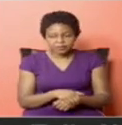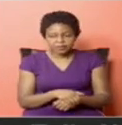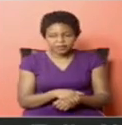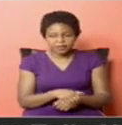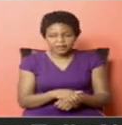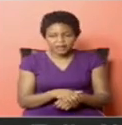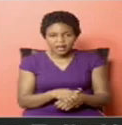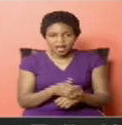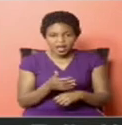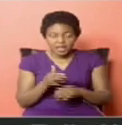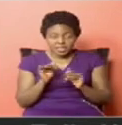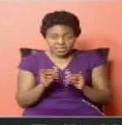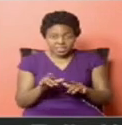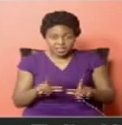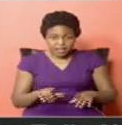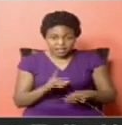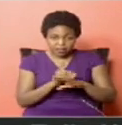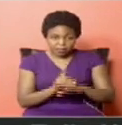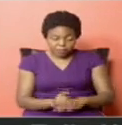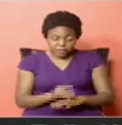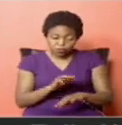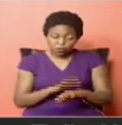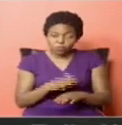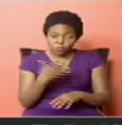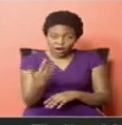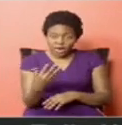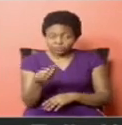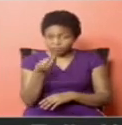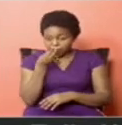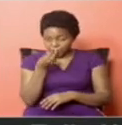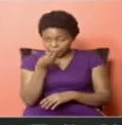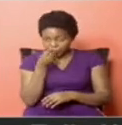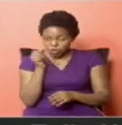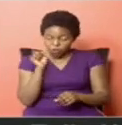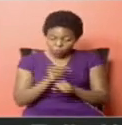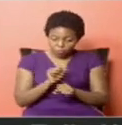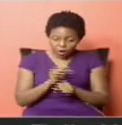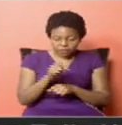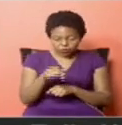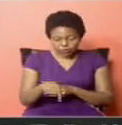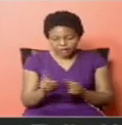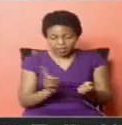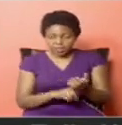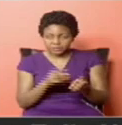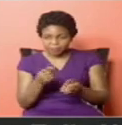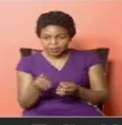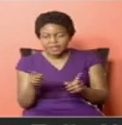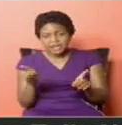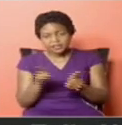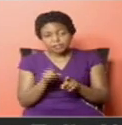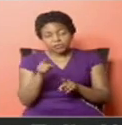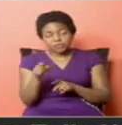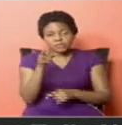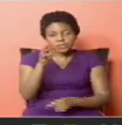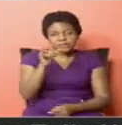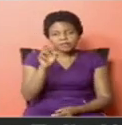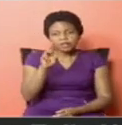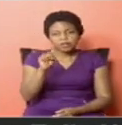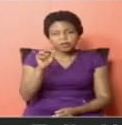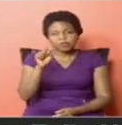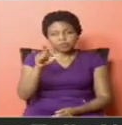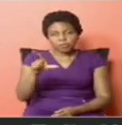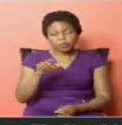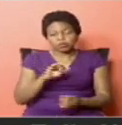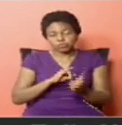live their lives from hand to mouth. Those who are in employment, who are in the minority, many